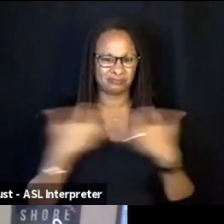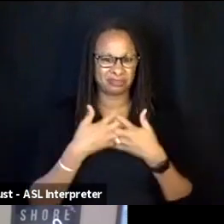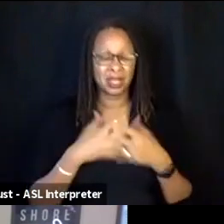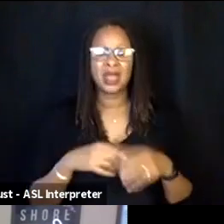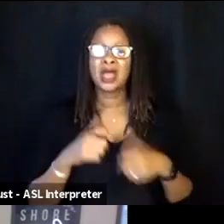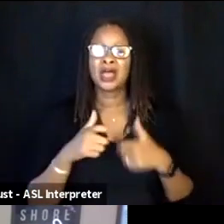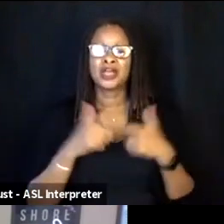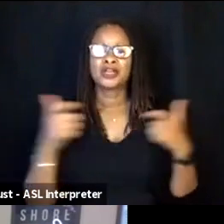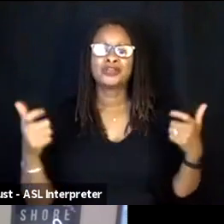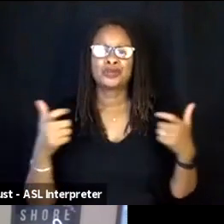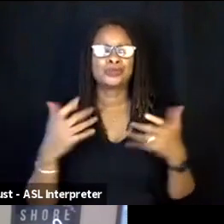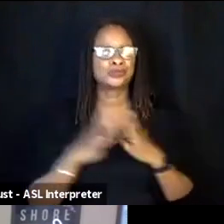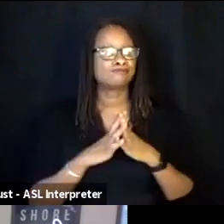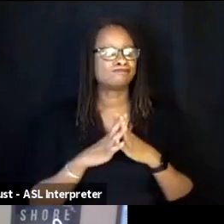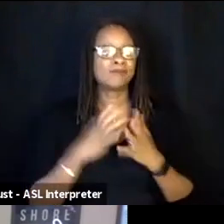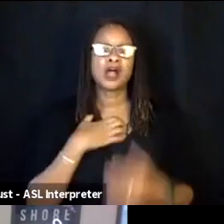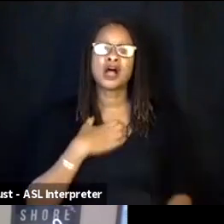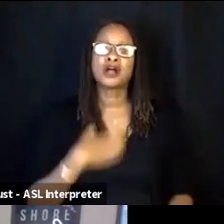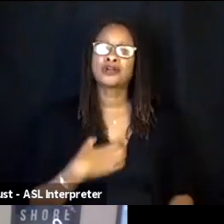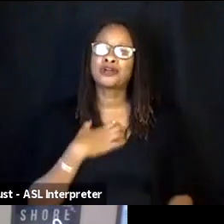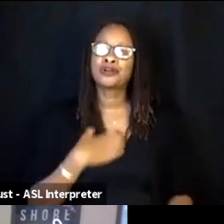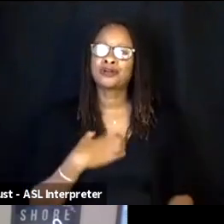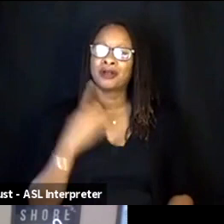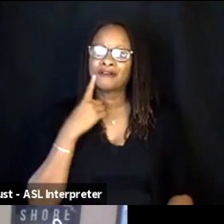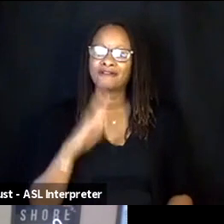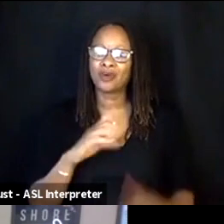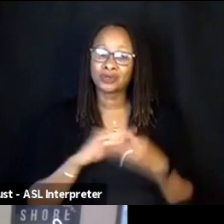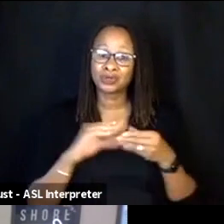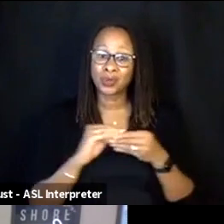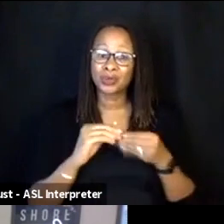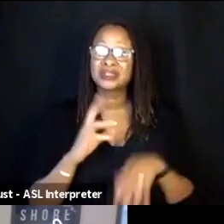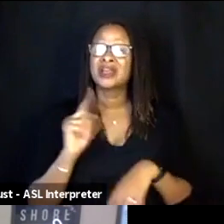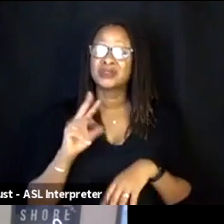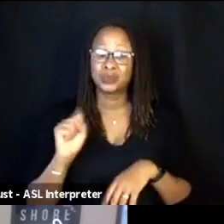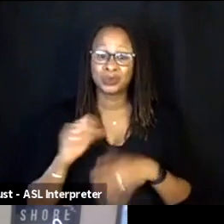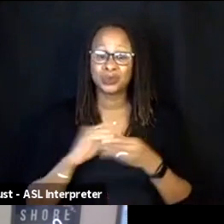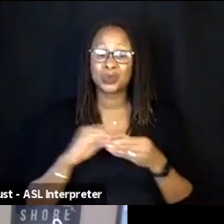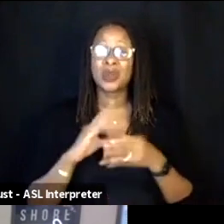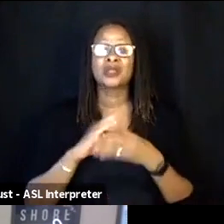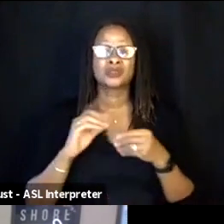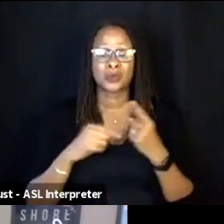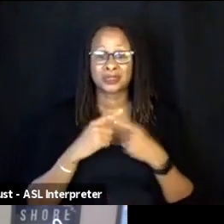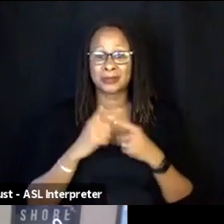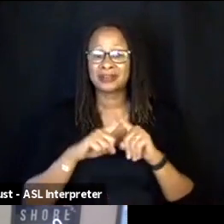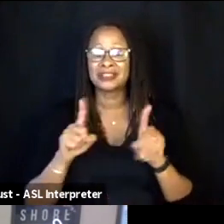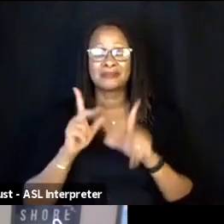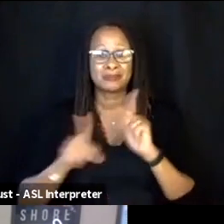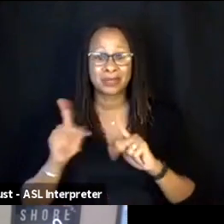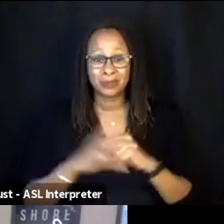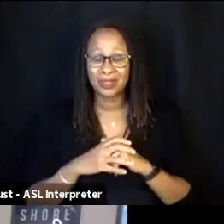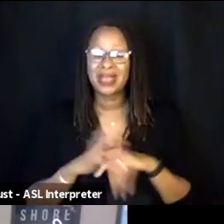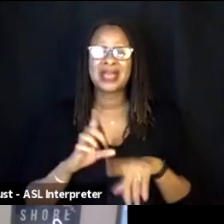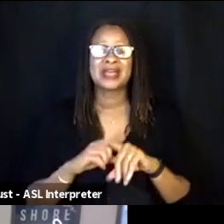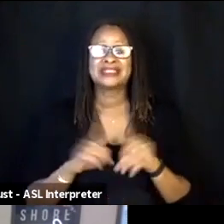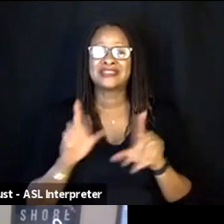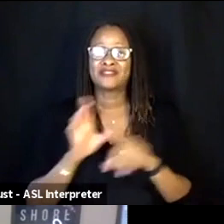huge appetite for stories, for news stories, for stories about different people of different